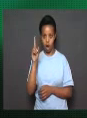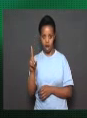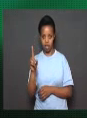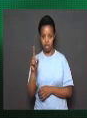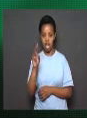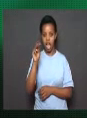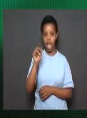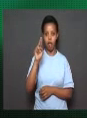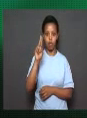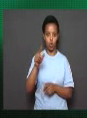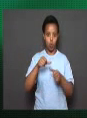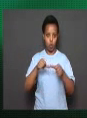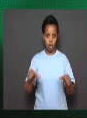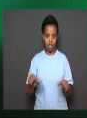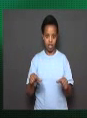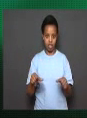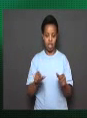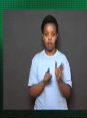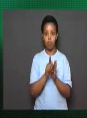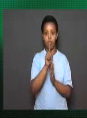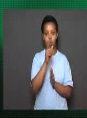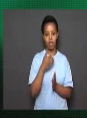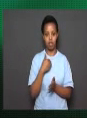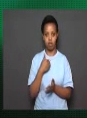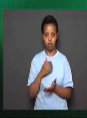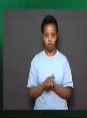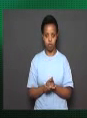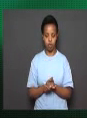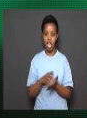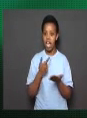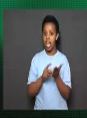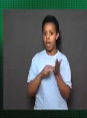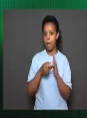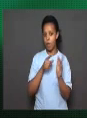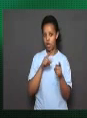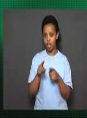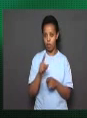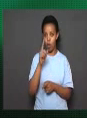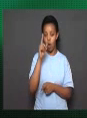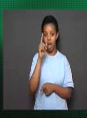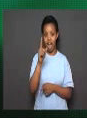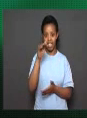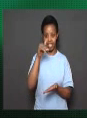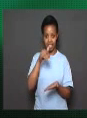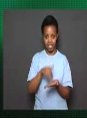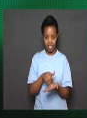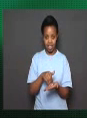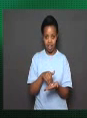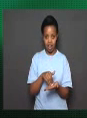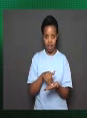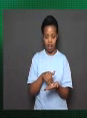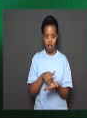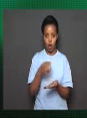0.01 mu meters in length. This is 1,000 times